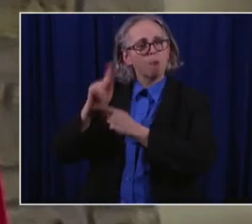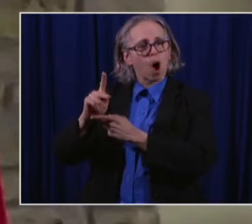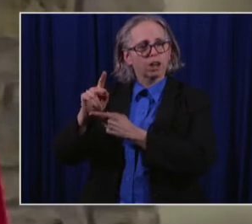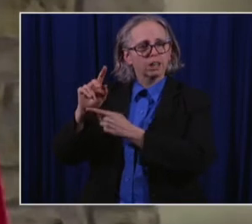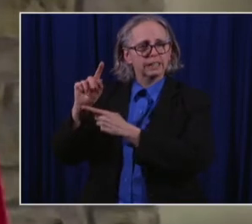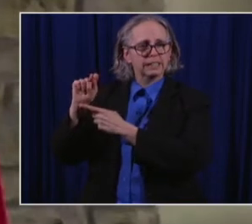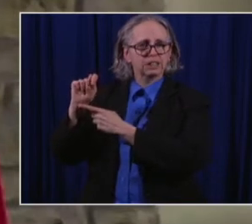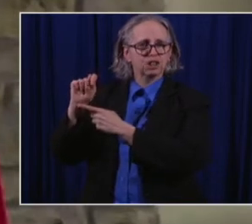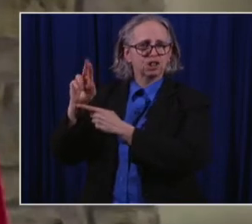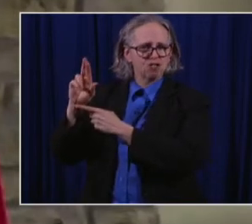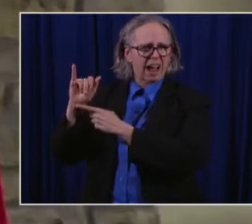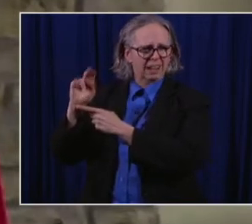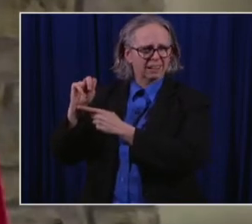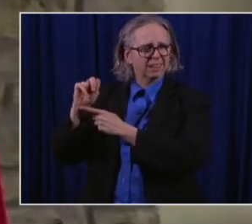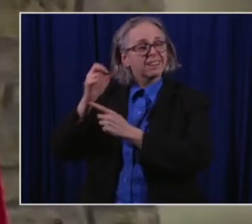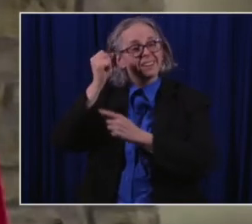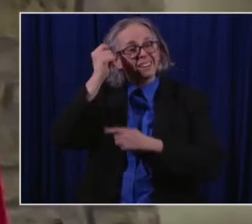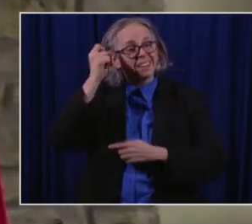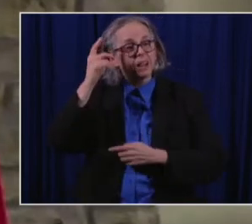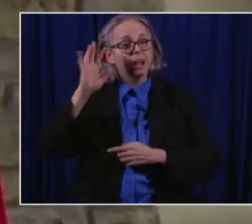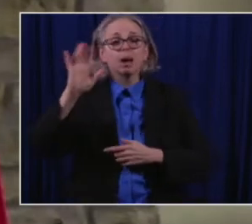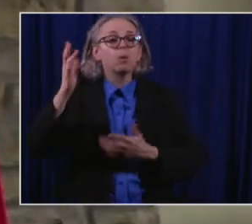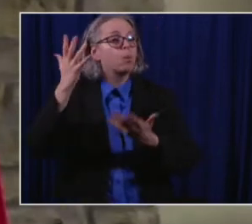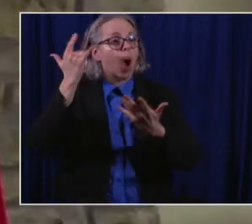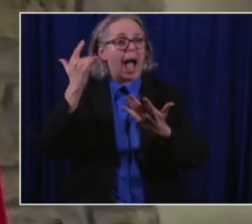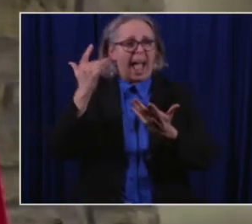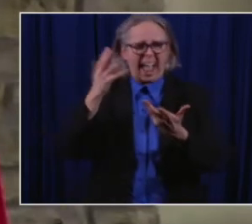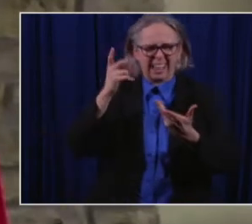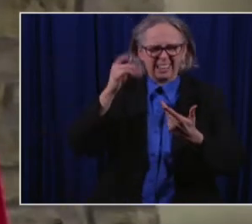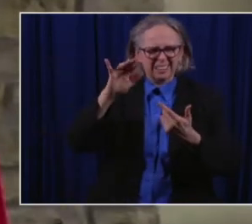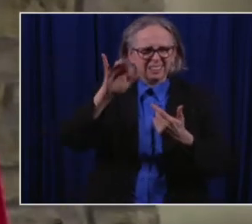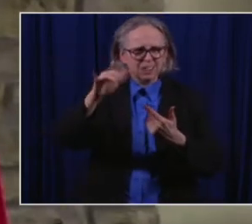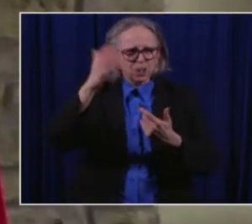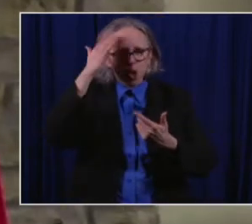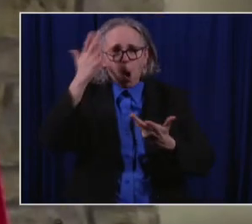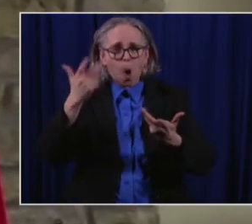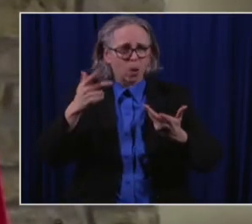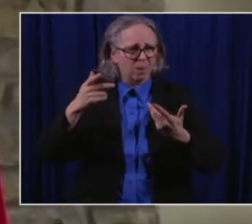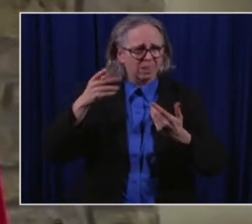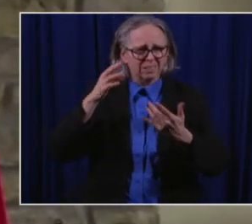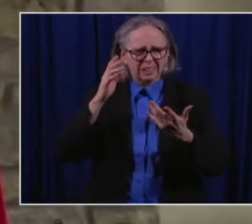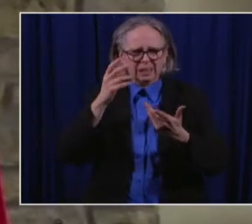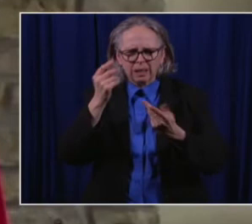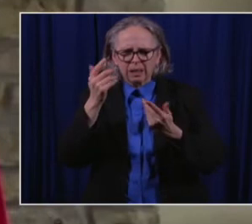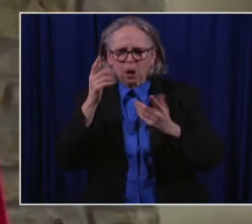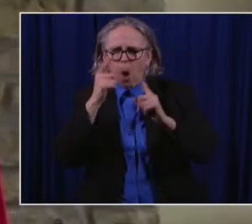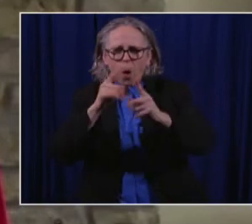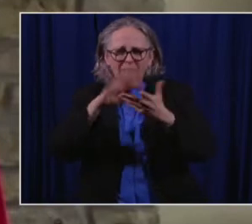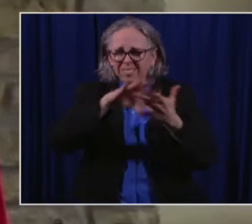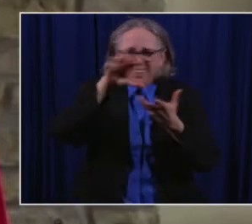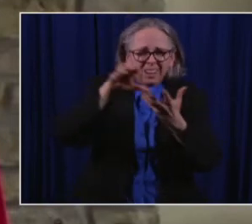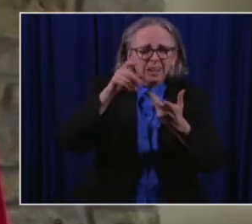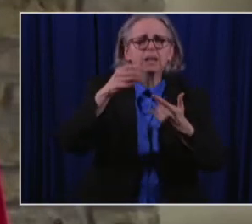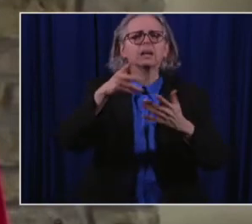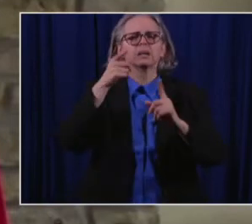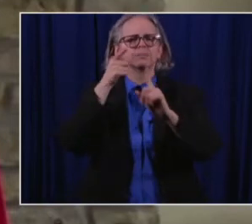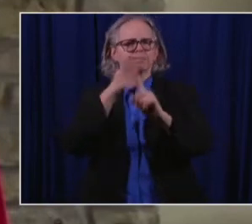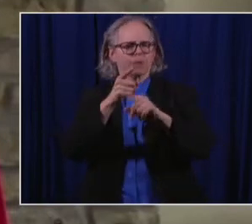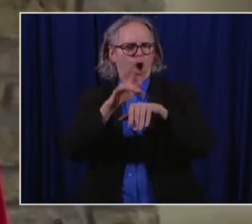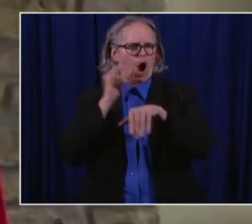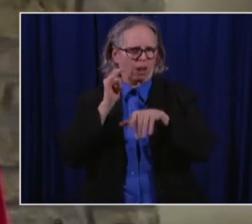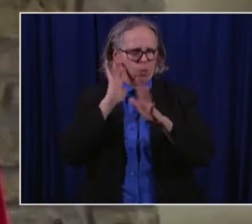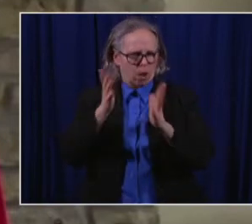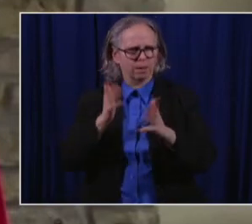We are having good conversations about a lot of things with the Speaker, the Senate President, other leaders.